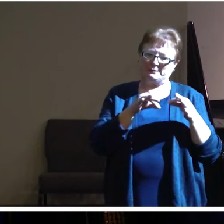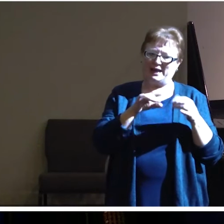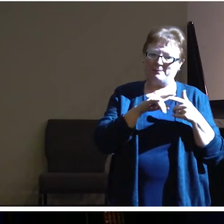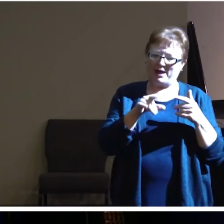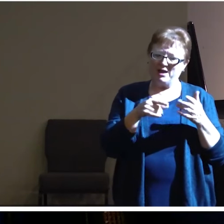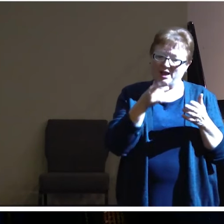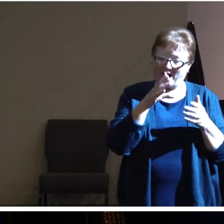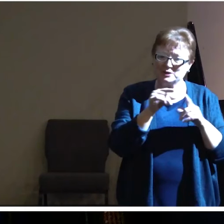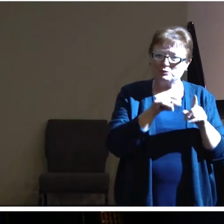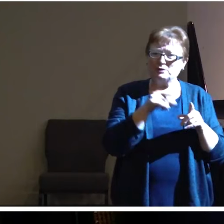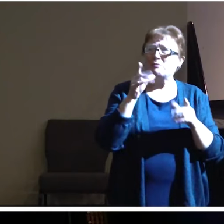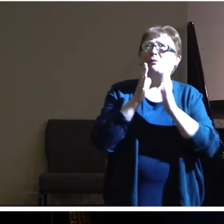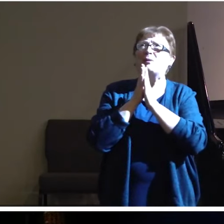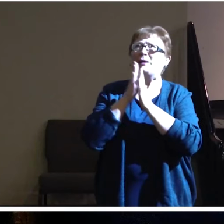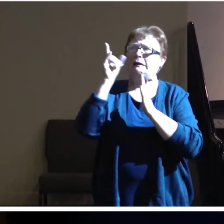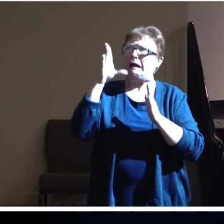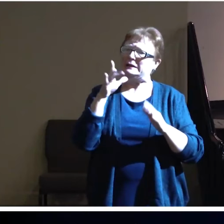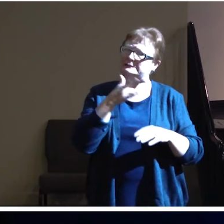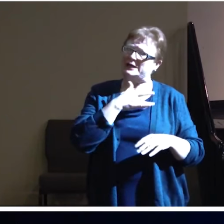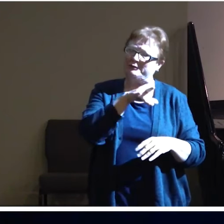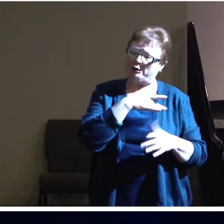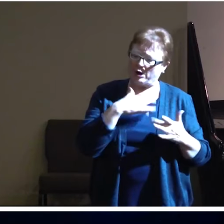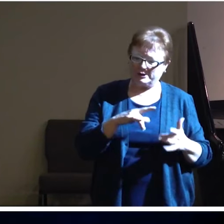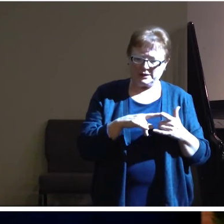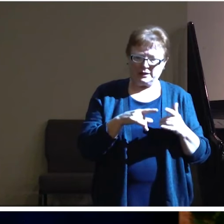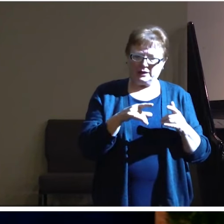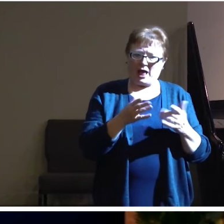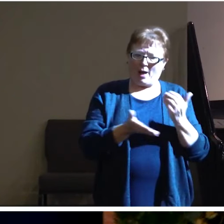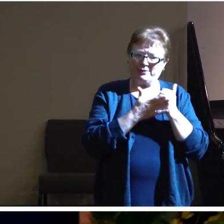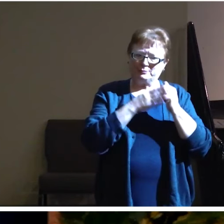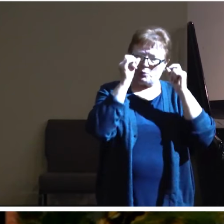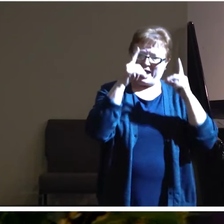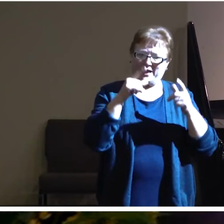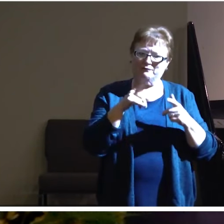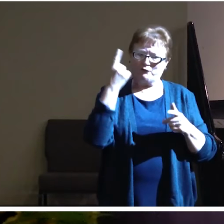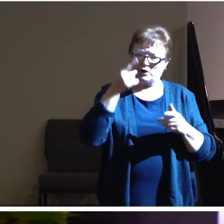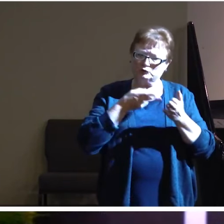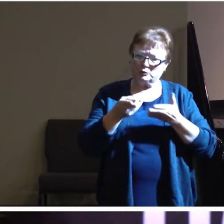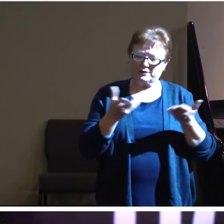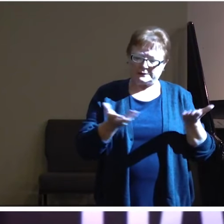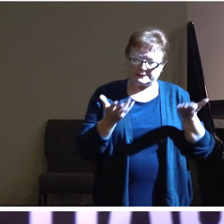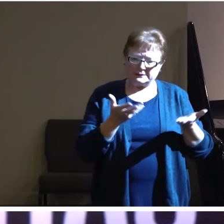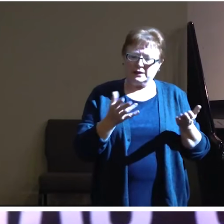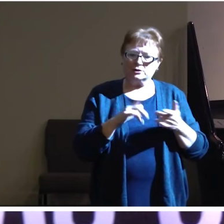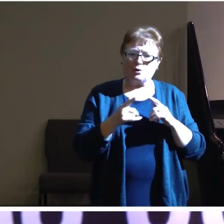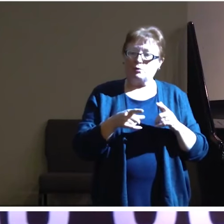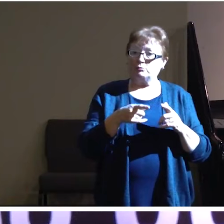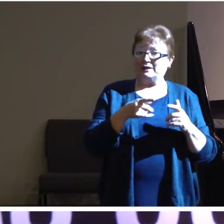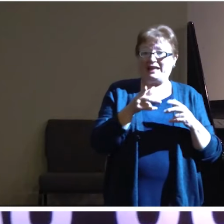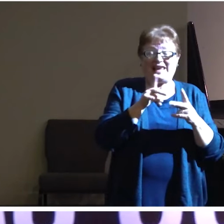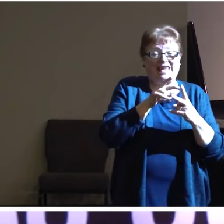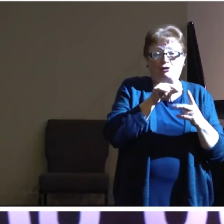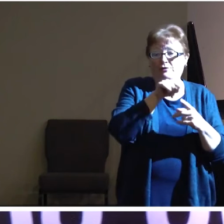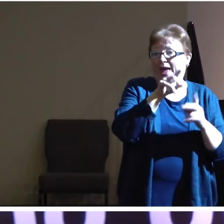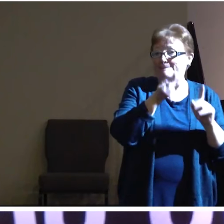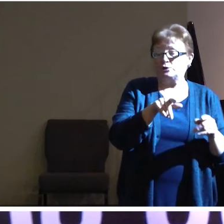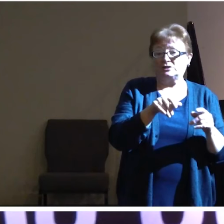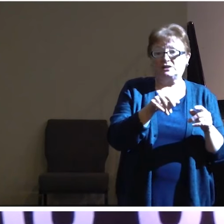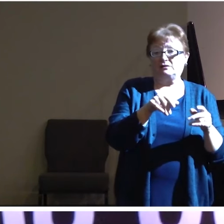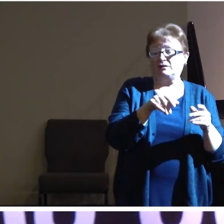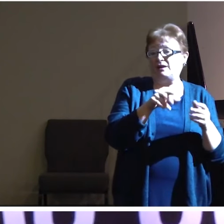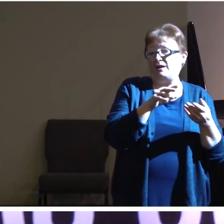praying that God would stir their hearts, and he would awaken them to truth. And they either come to faith in Jesus Christ, they continue on in